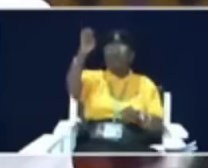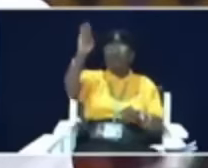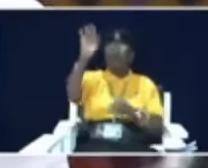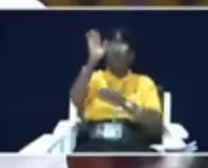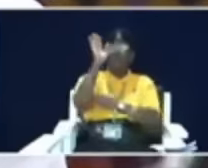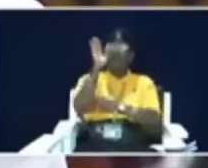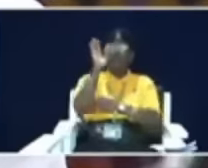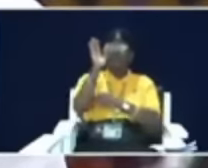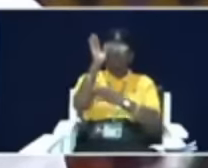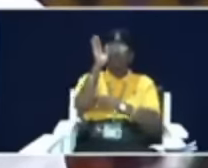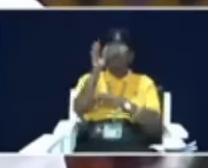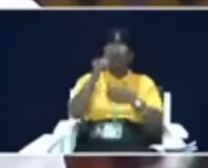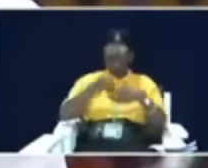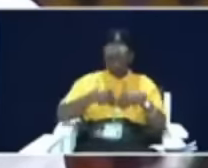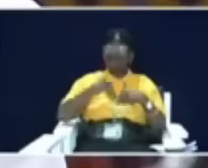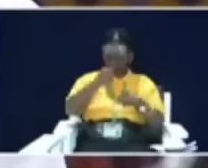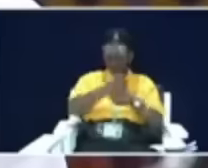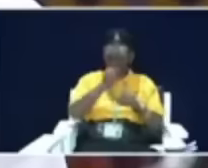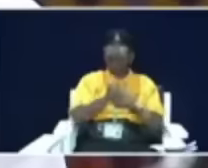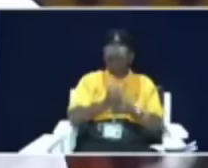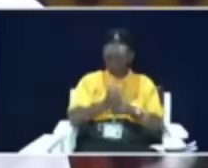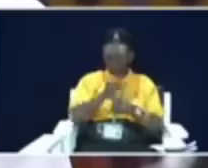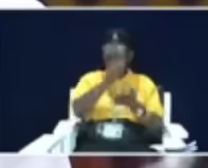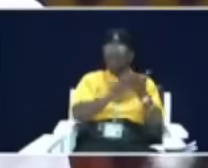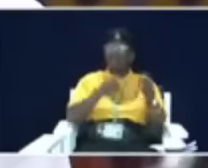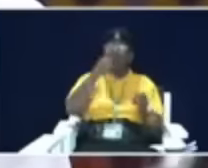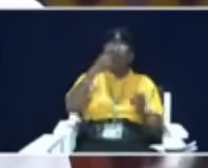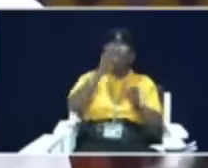God had made certain promises to you.